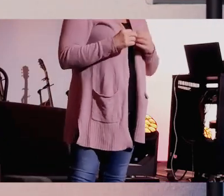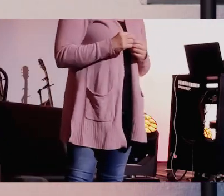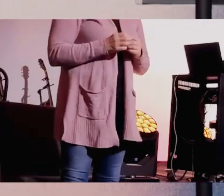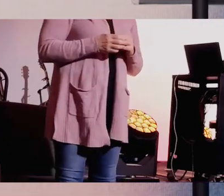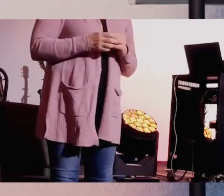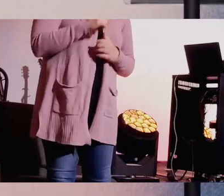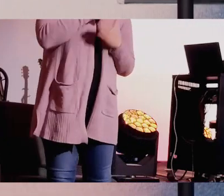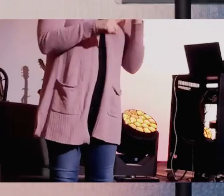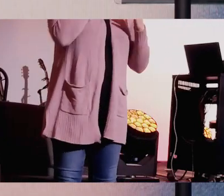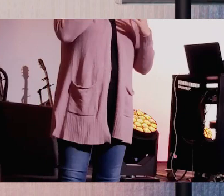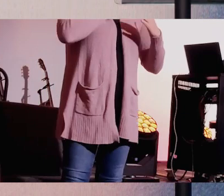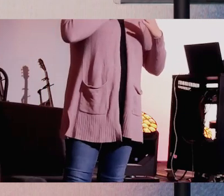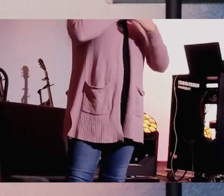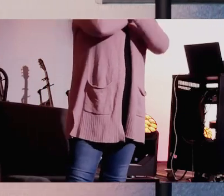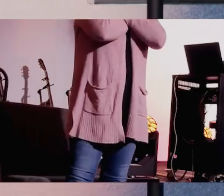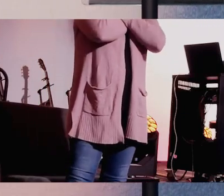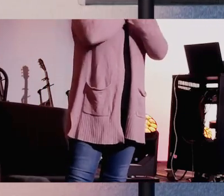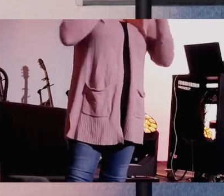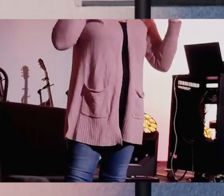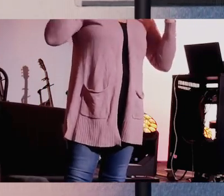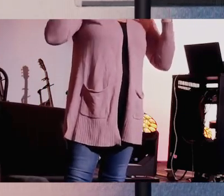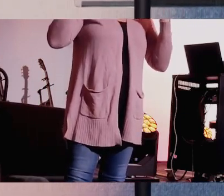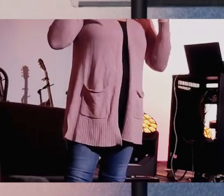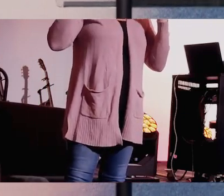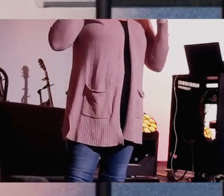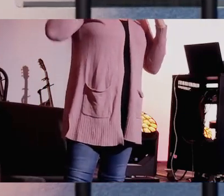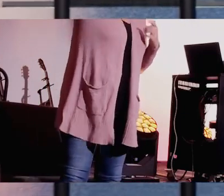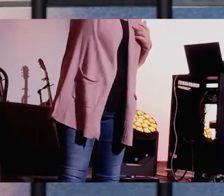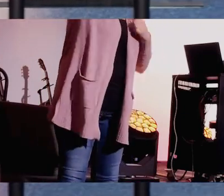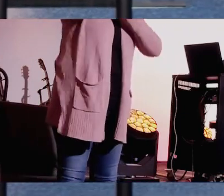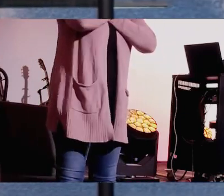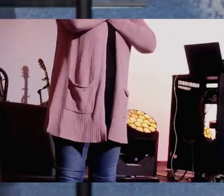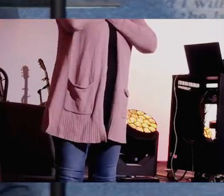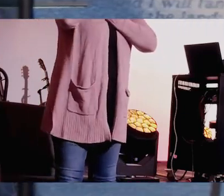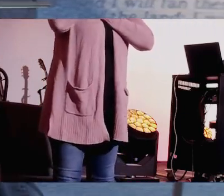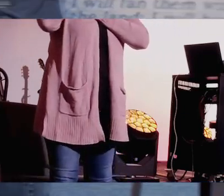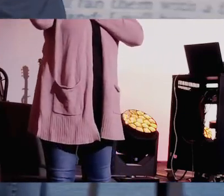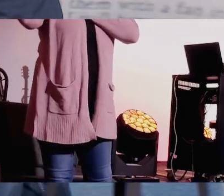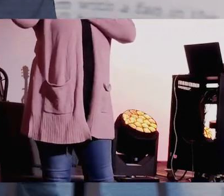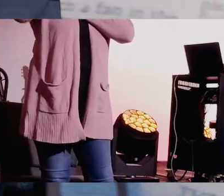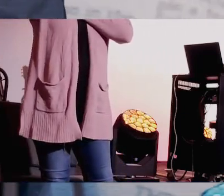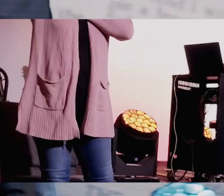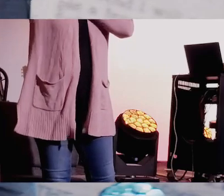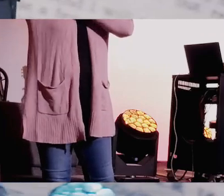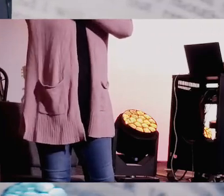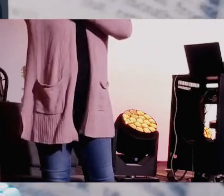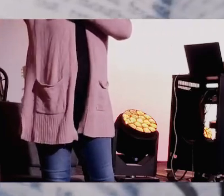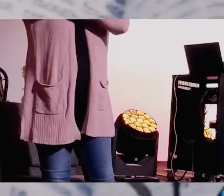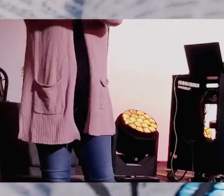Amen. What is my love? Is it His? Or is it some manufactured thing that doesn't look